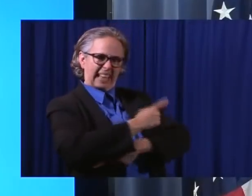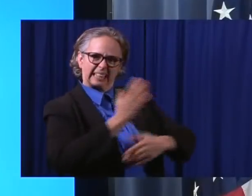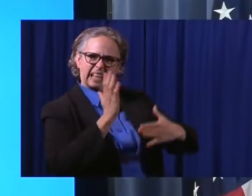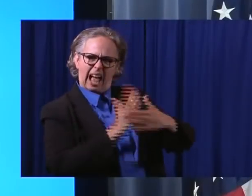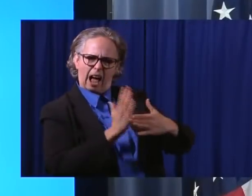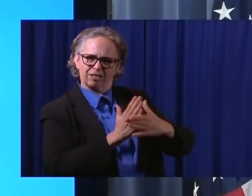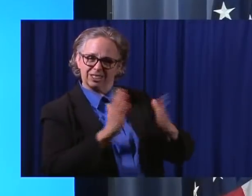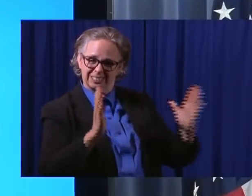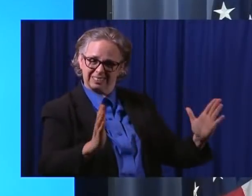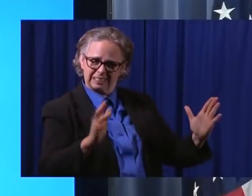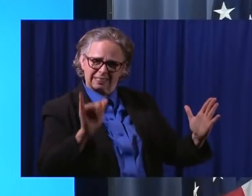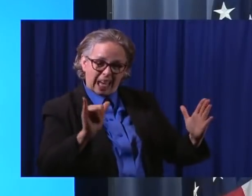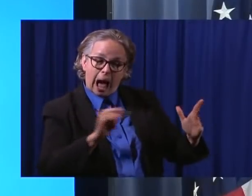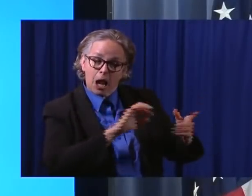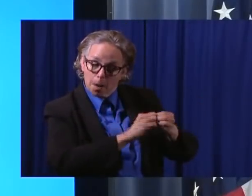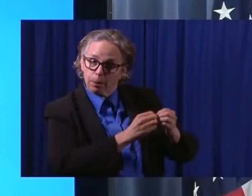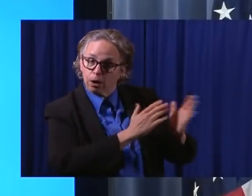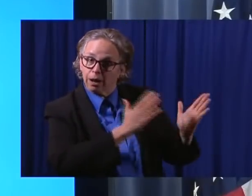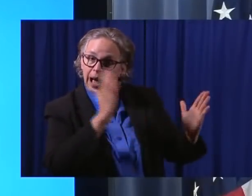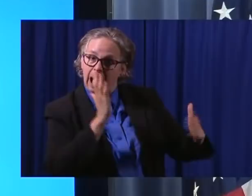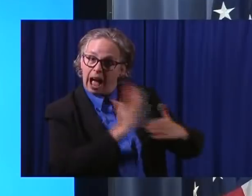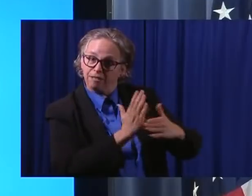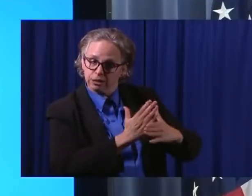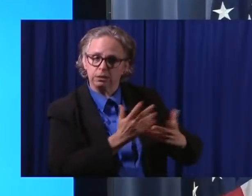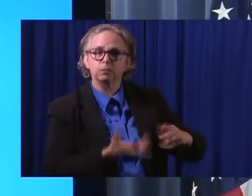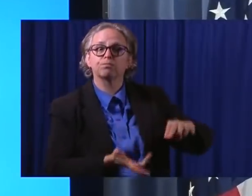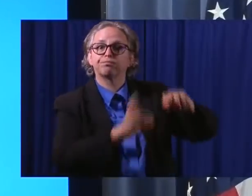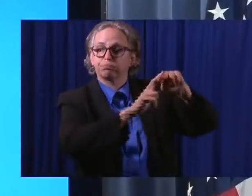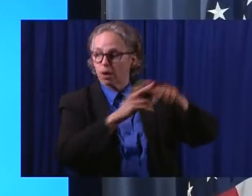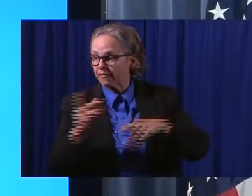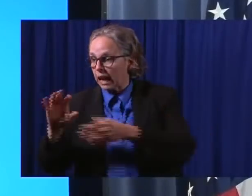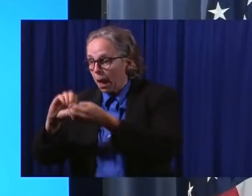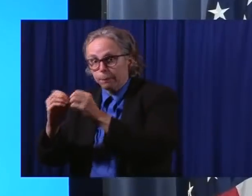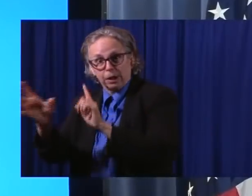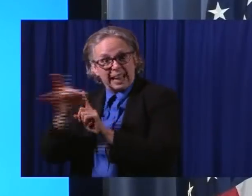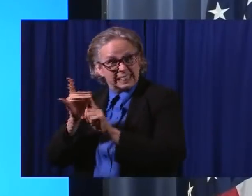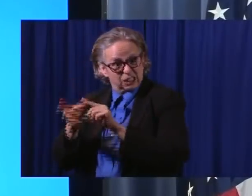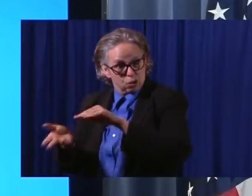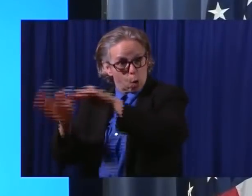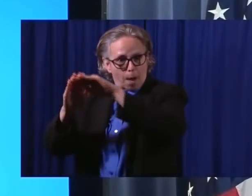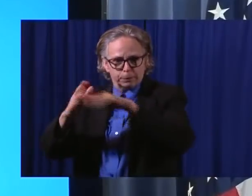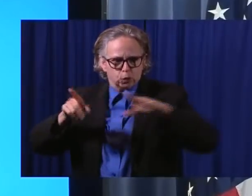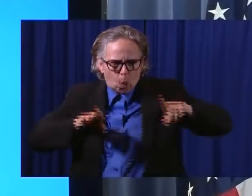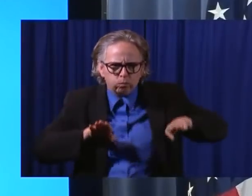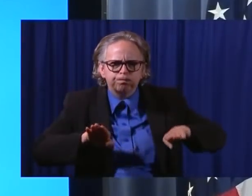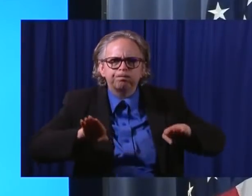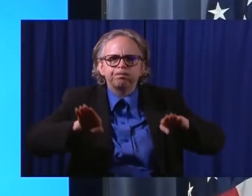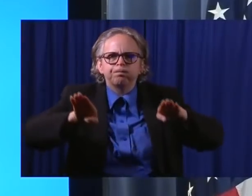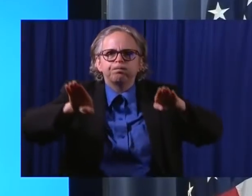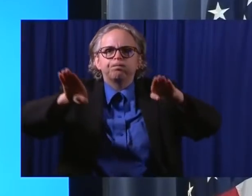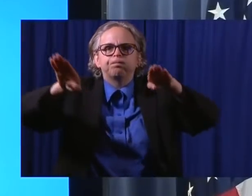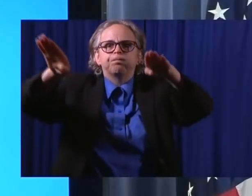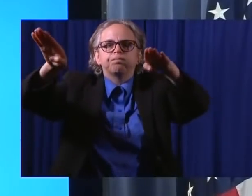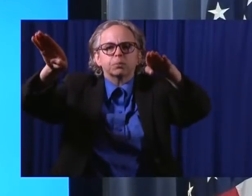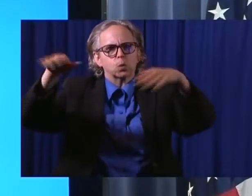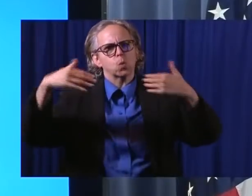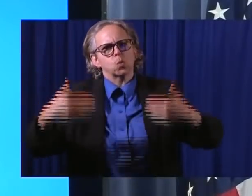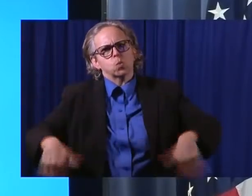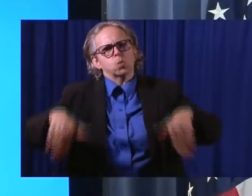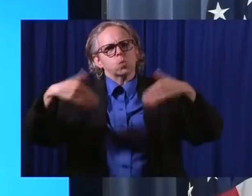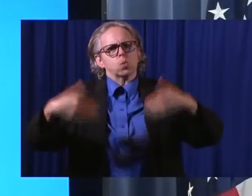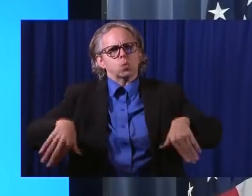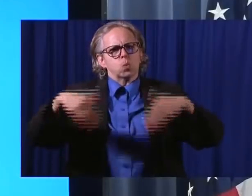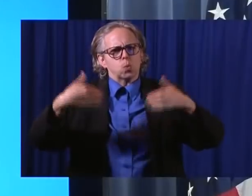are going up. So we are seeing a continued increase in number of cases.